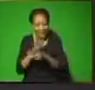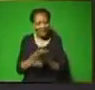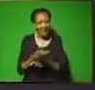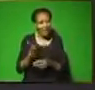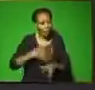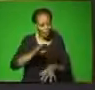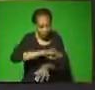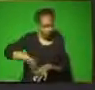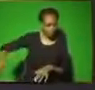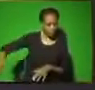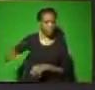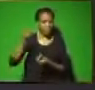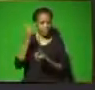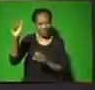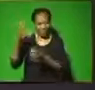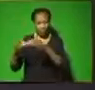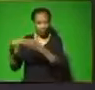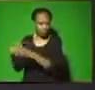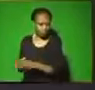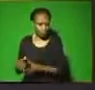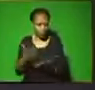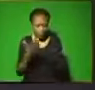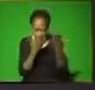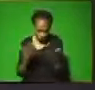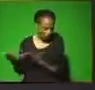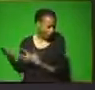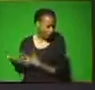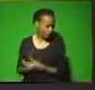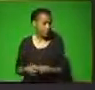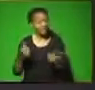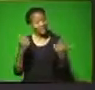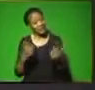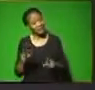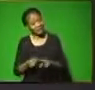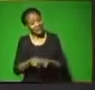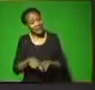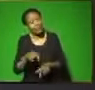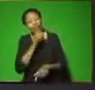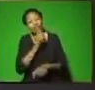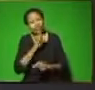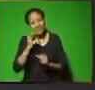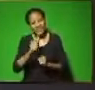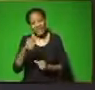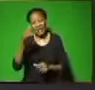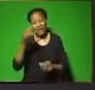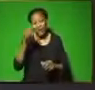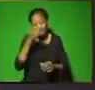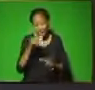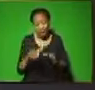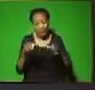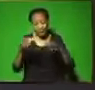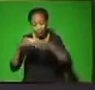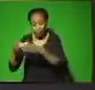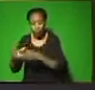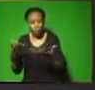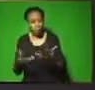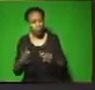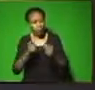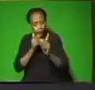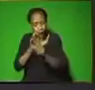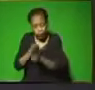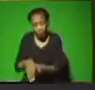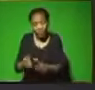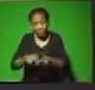opposition, what a crying shame. They were already using their gangster majority to force committees to adopt APPs and budget of